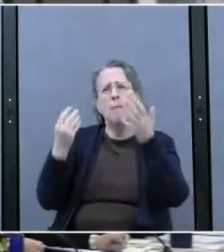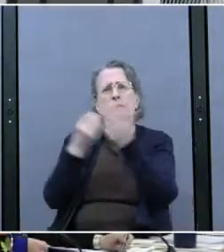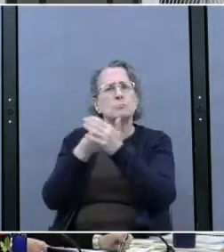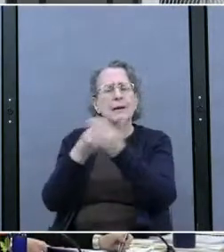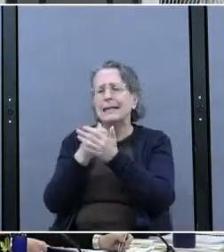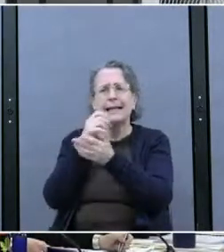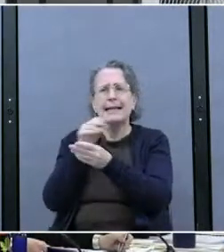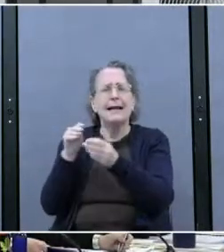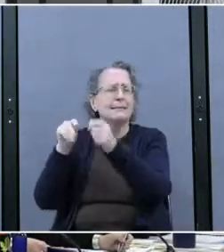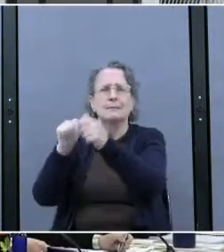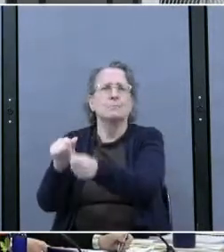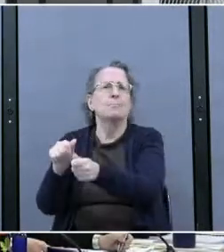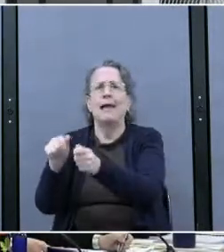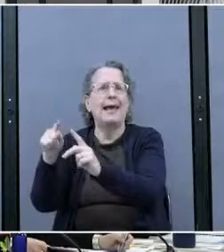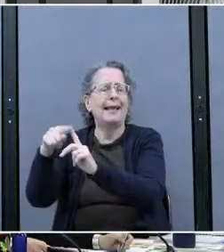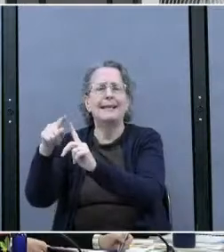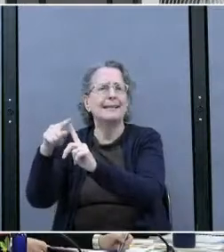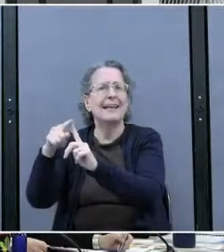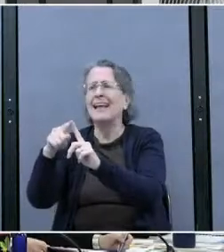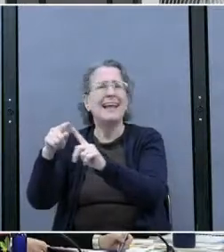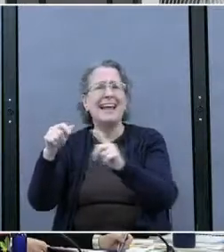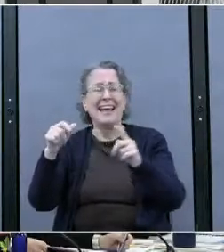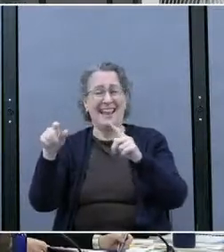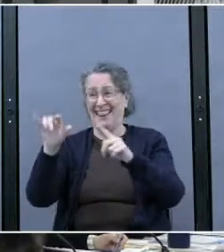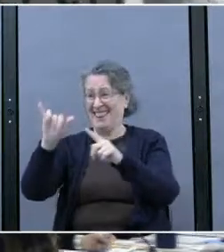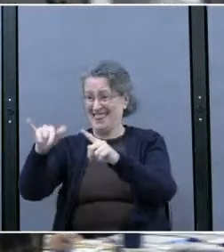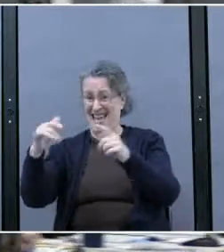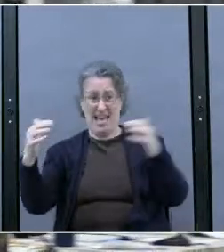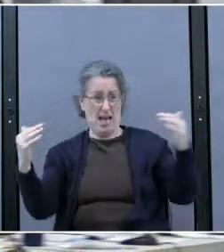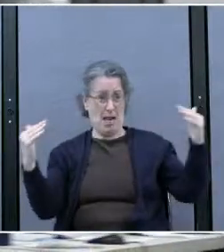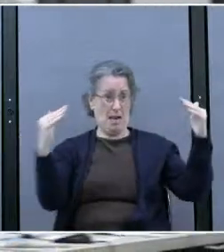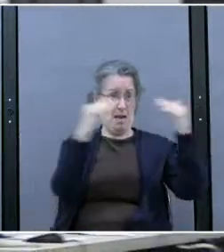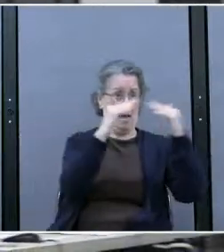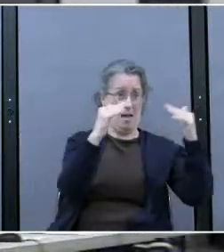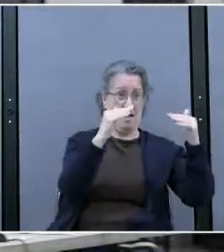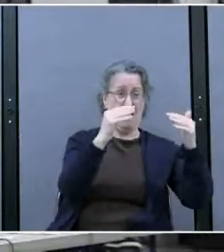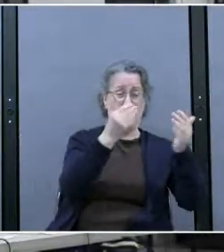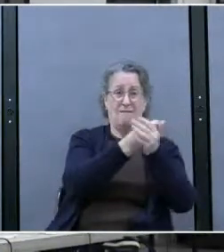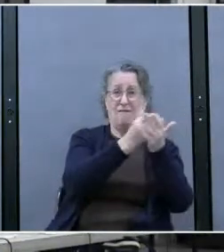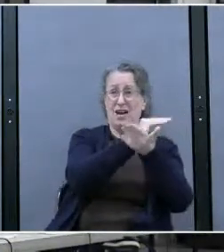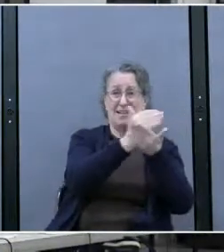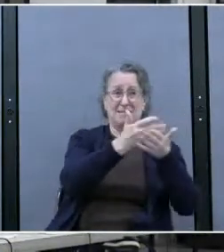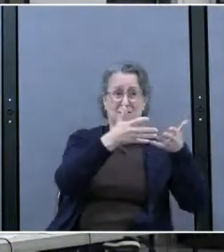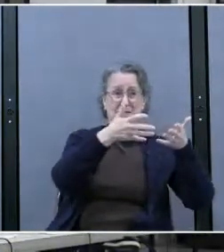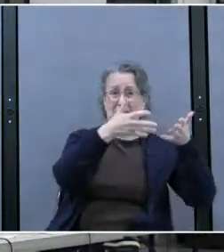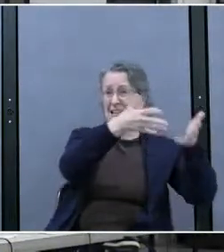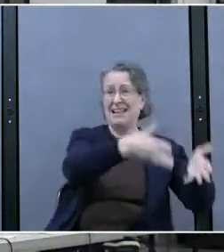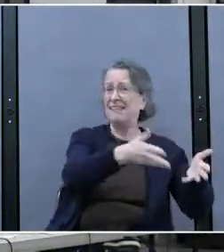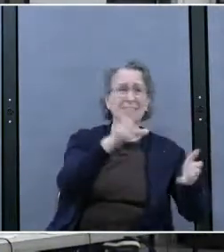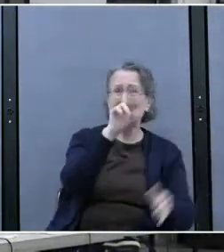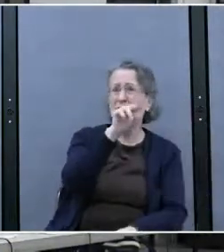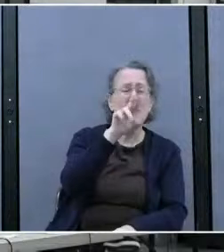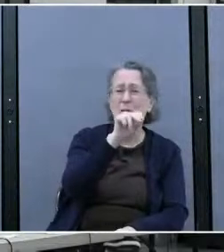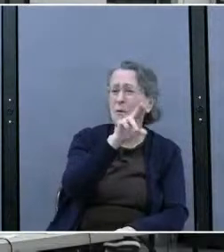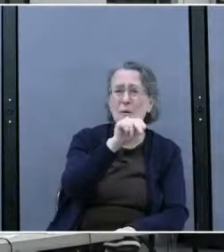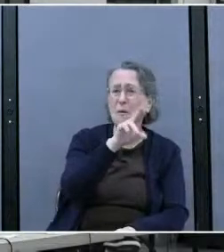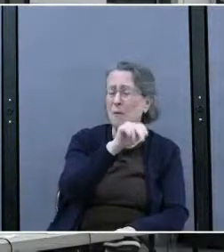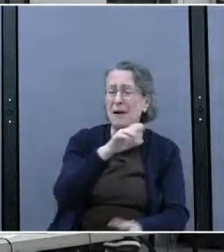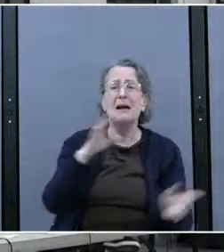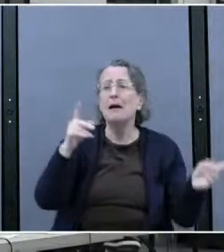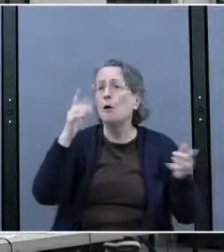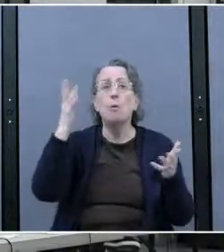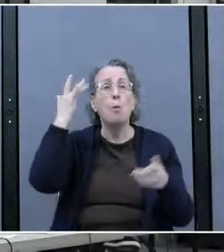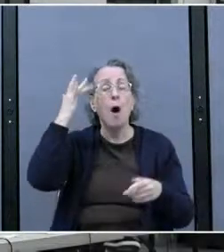the whatever you call it, the balance of the budget, because while there may have been savings in staff, there could have